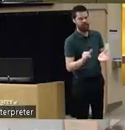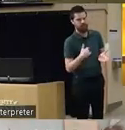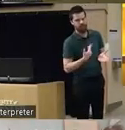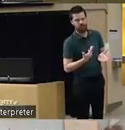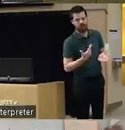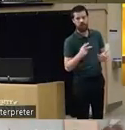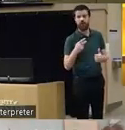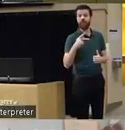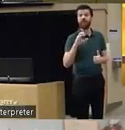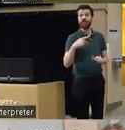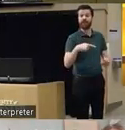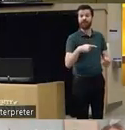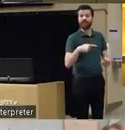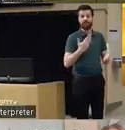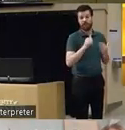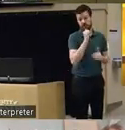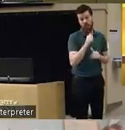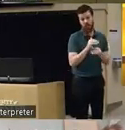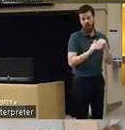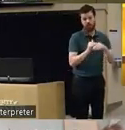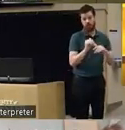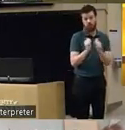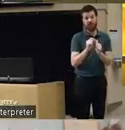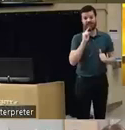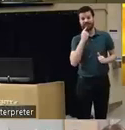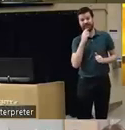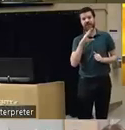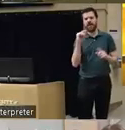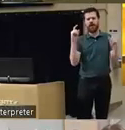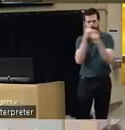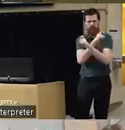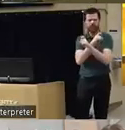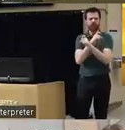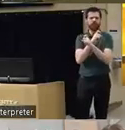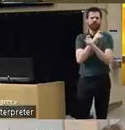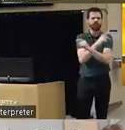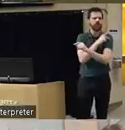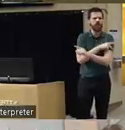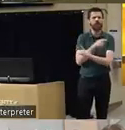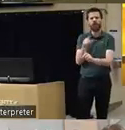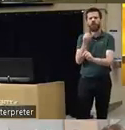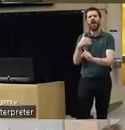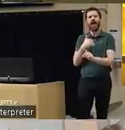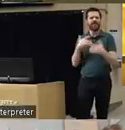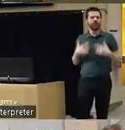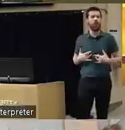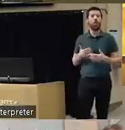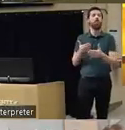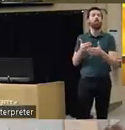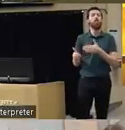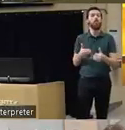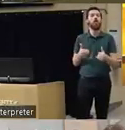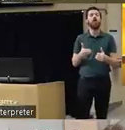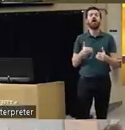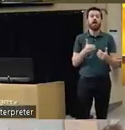primary care provider isn't comfortable with severe and complex patients with depression, even though there is, you know,